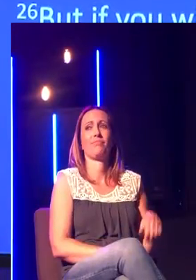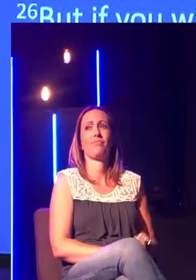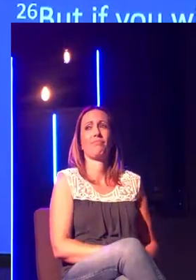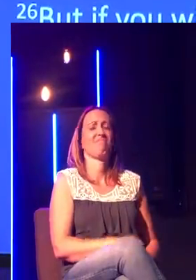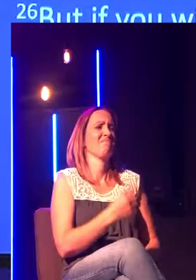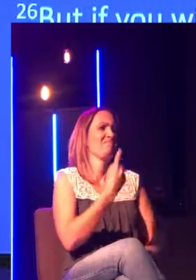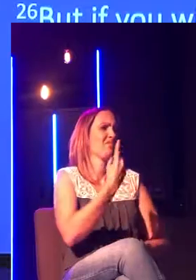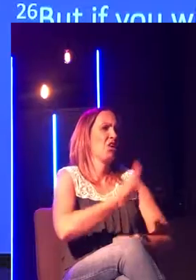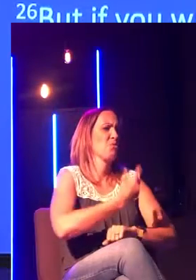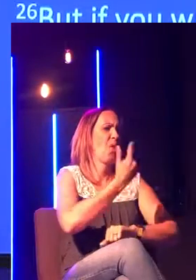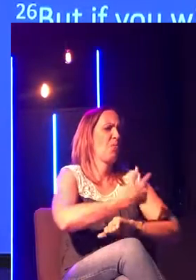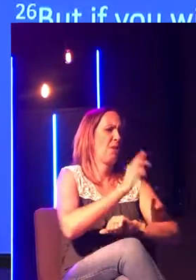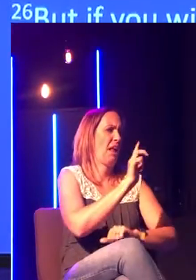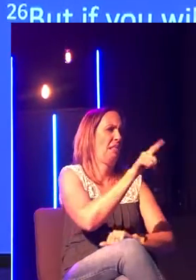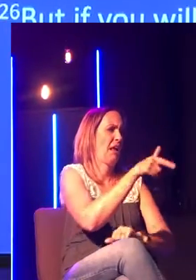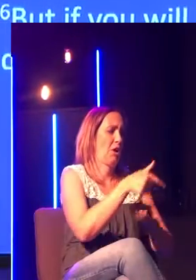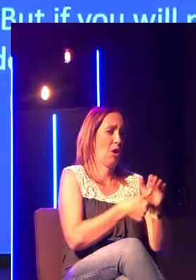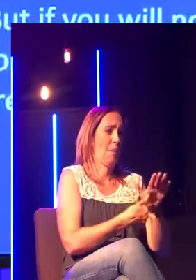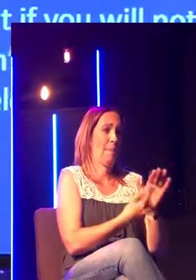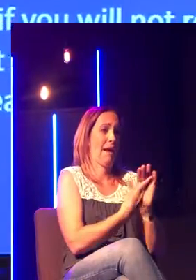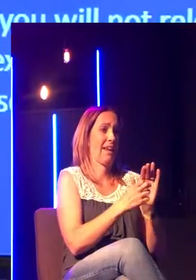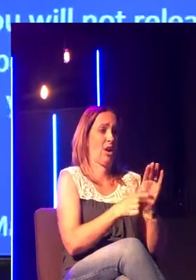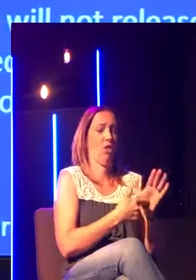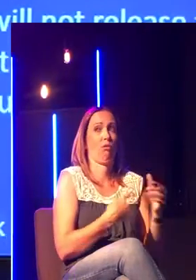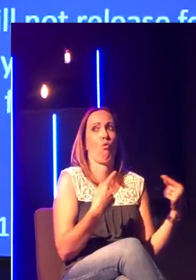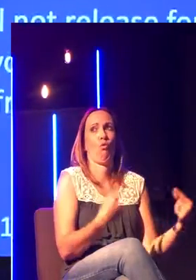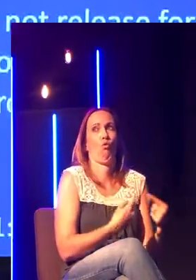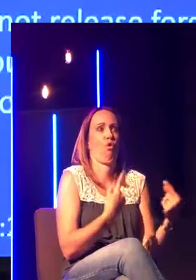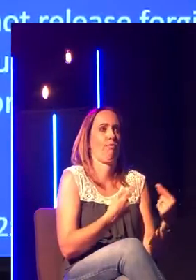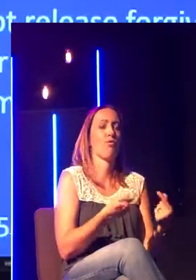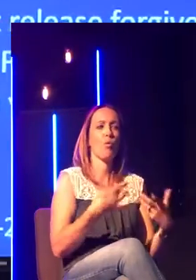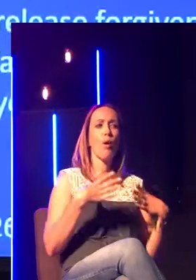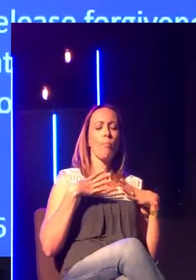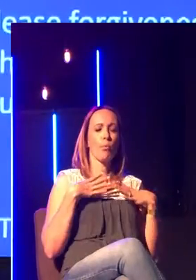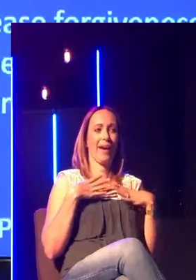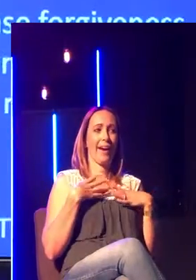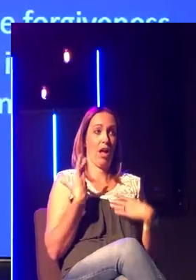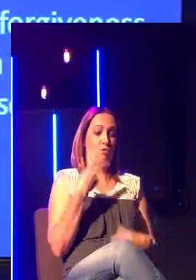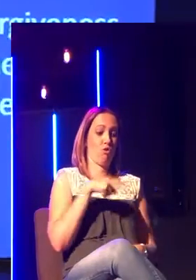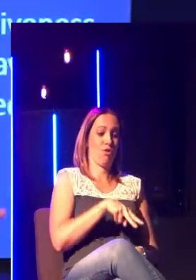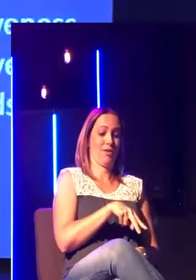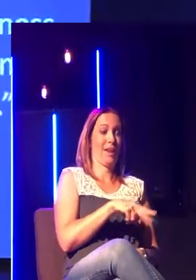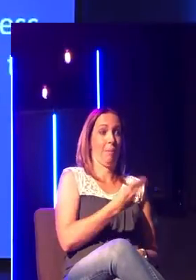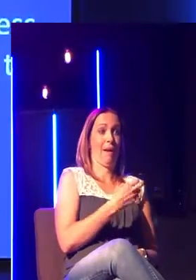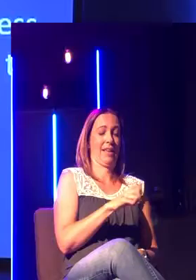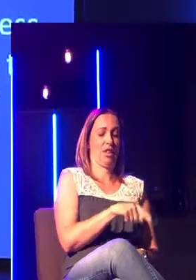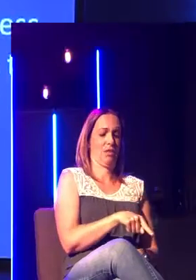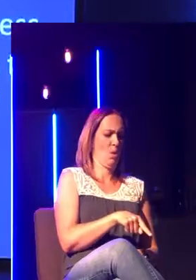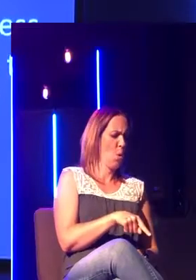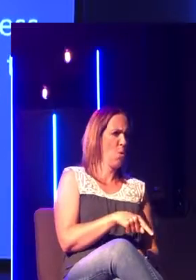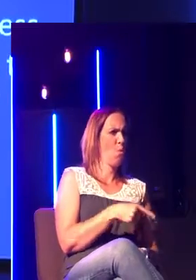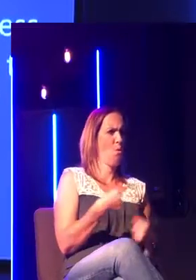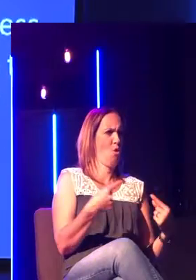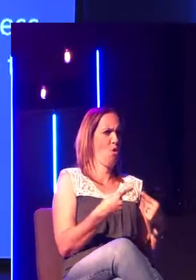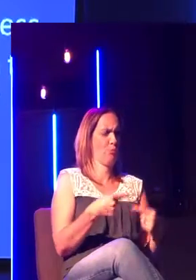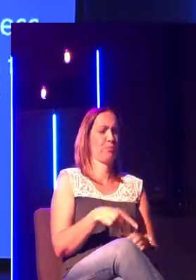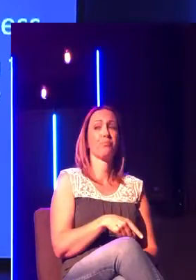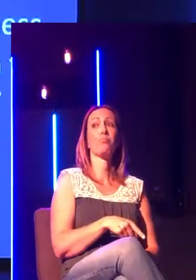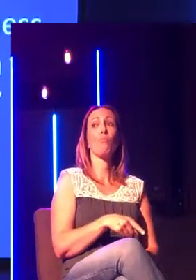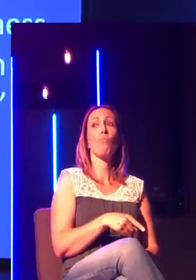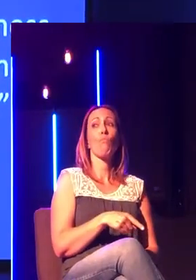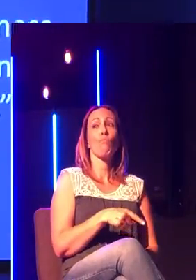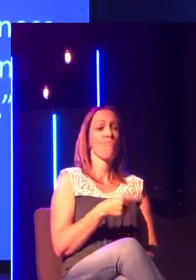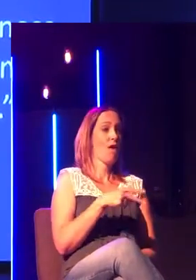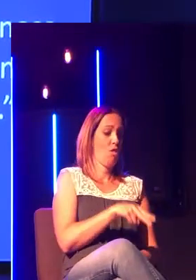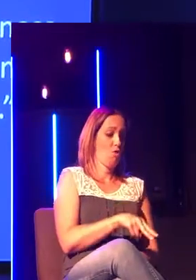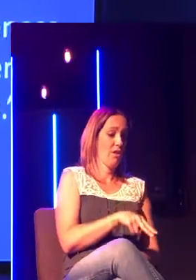And so while I was on a break in between one of my classes, I looked at my heel. I was like, man, this kind of hurts. I looked,